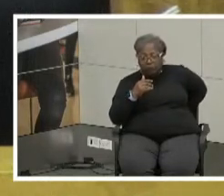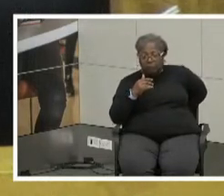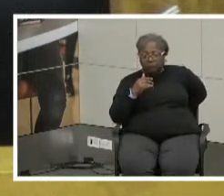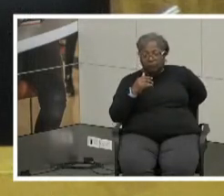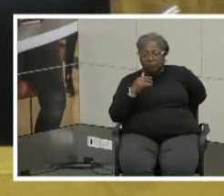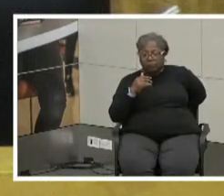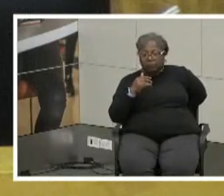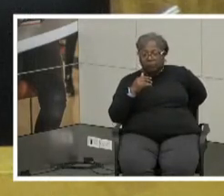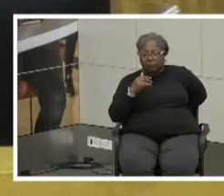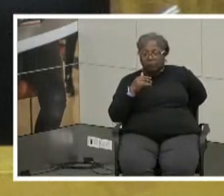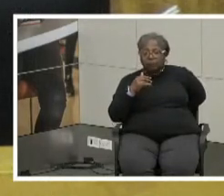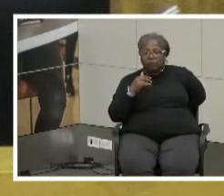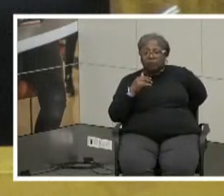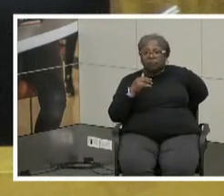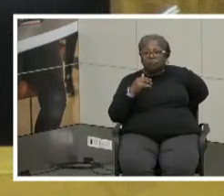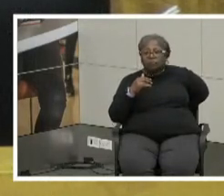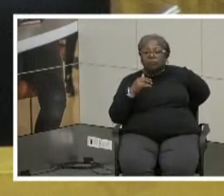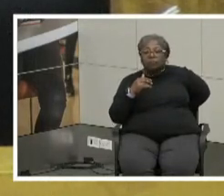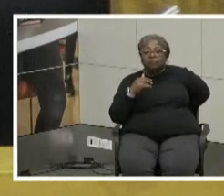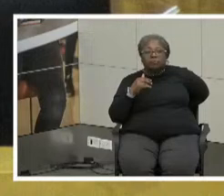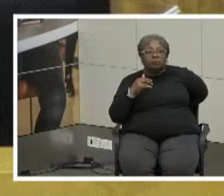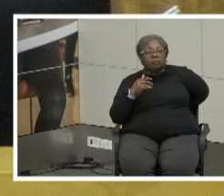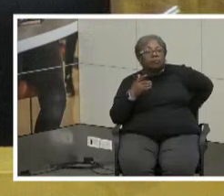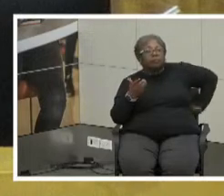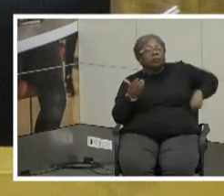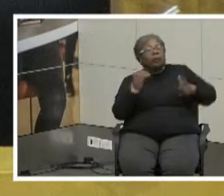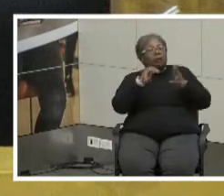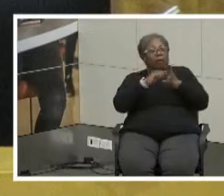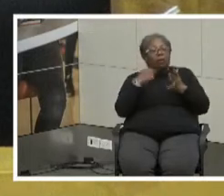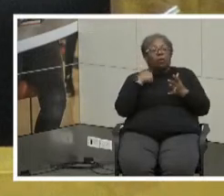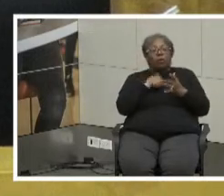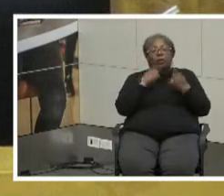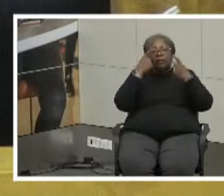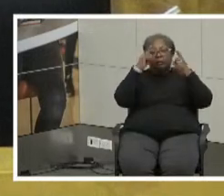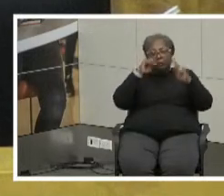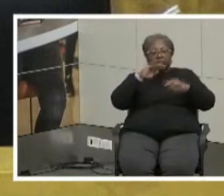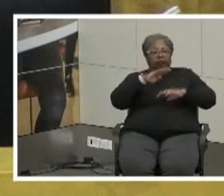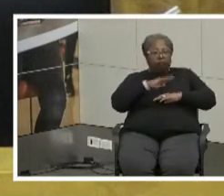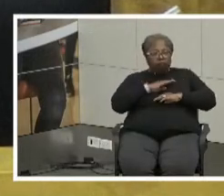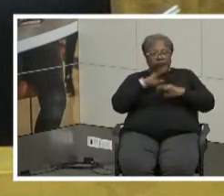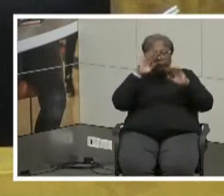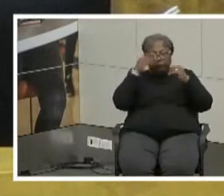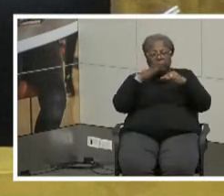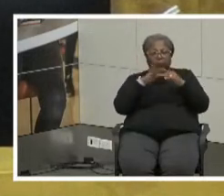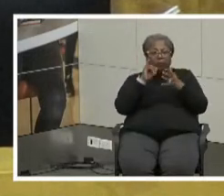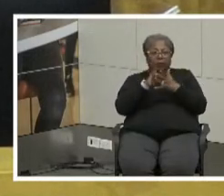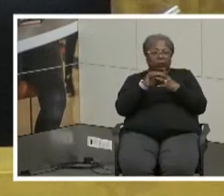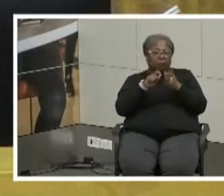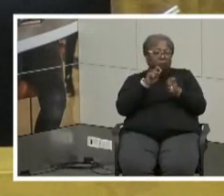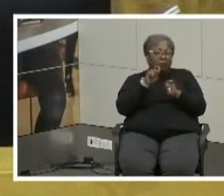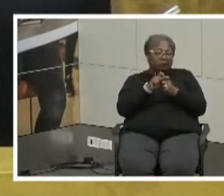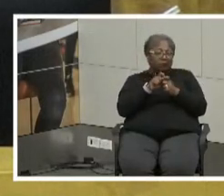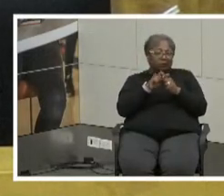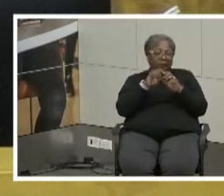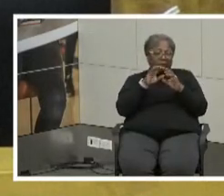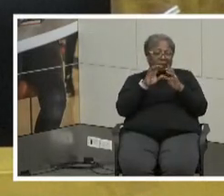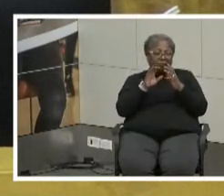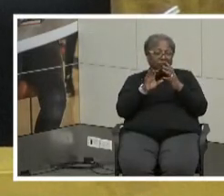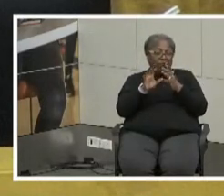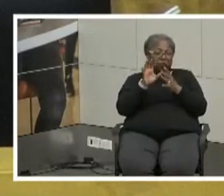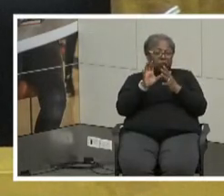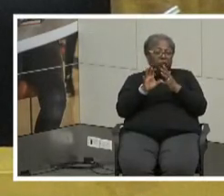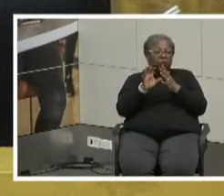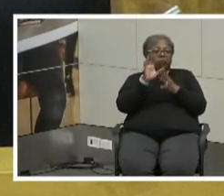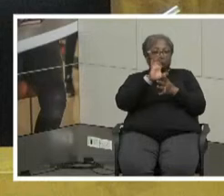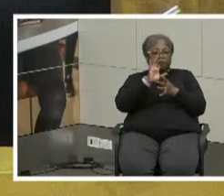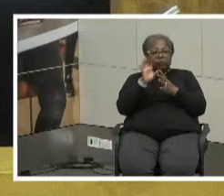um again we have achieved meets focus on this particular criteria um and we